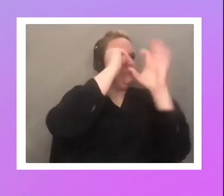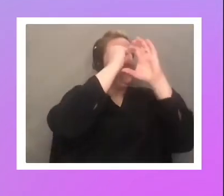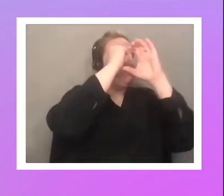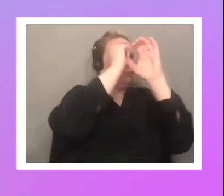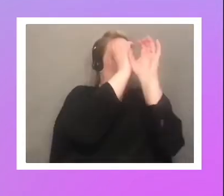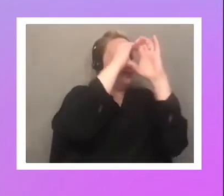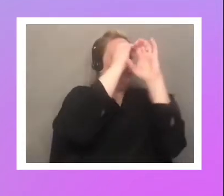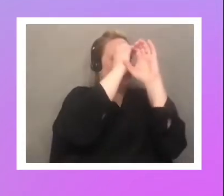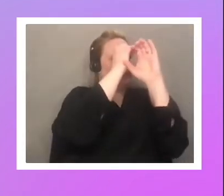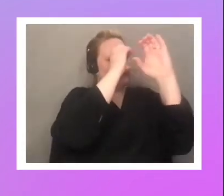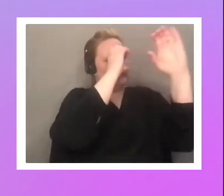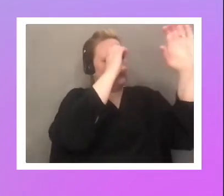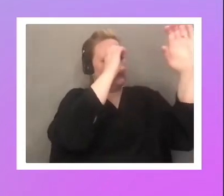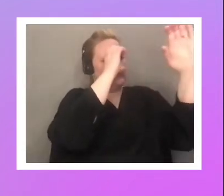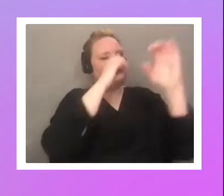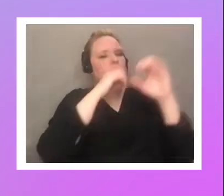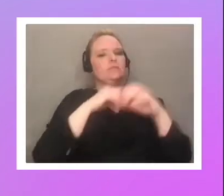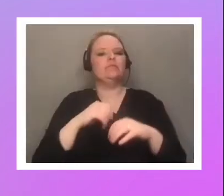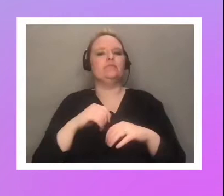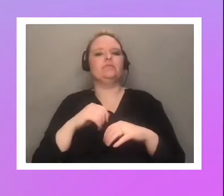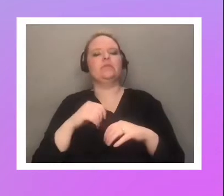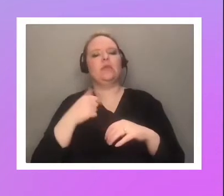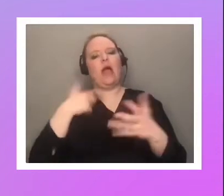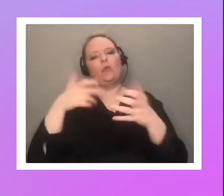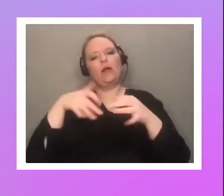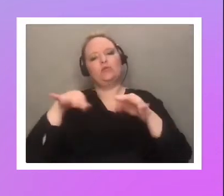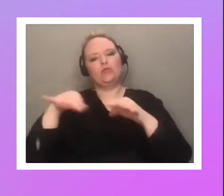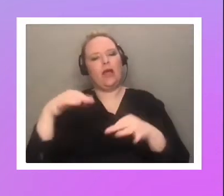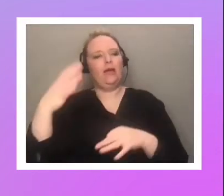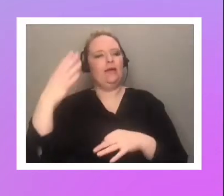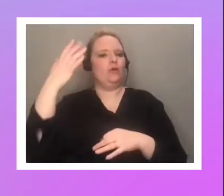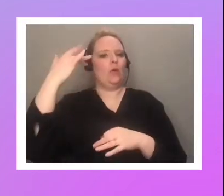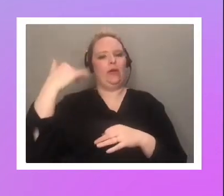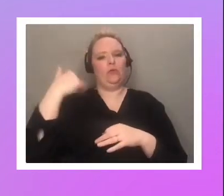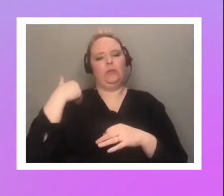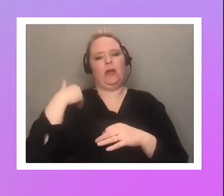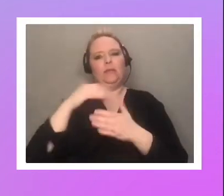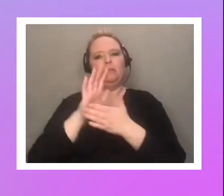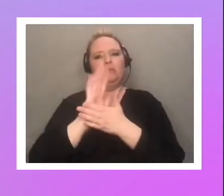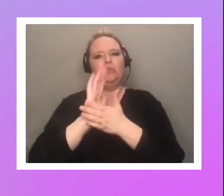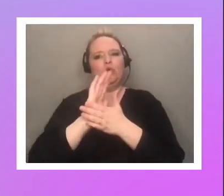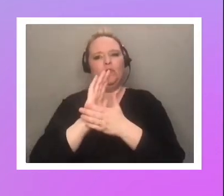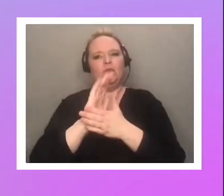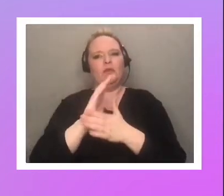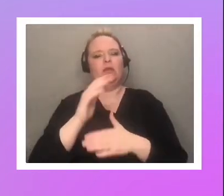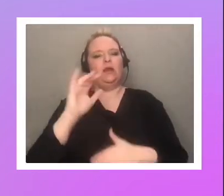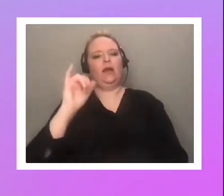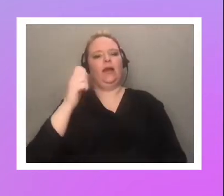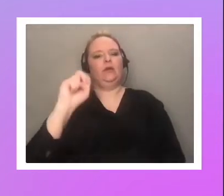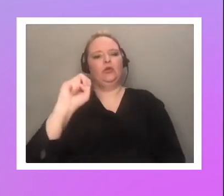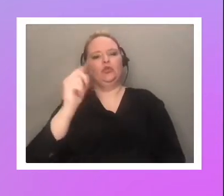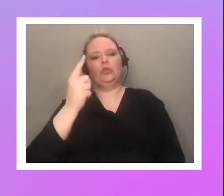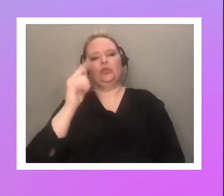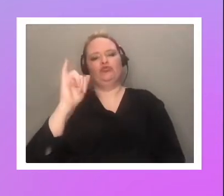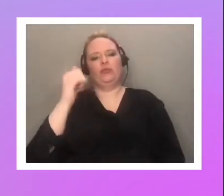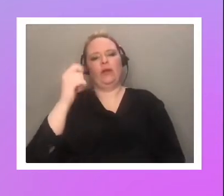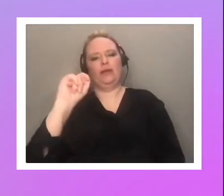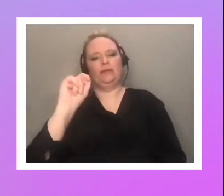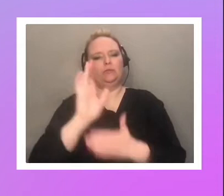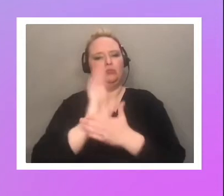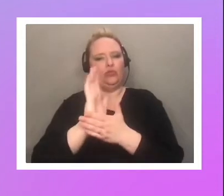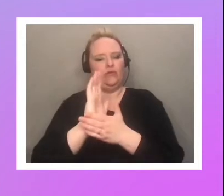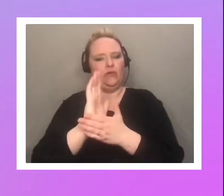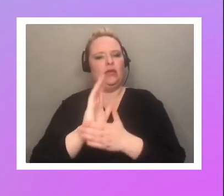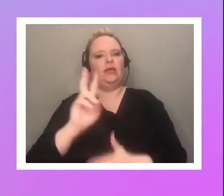spyglass. And I just want to describe this because it reminds me of the movie The Iron Giant, and the giant was played by